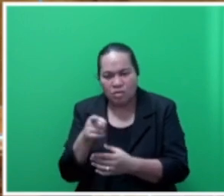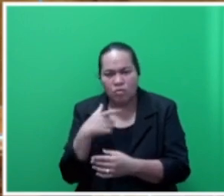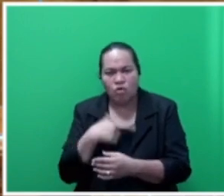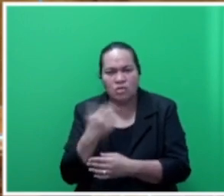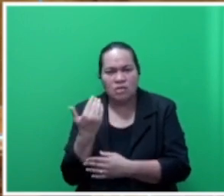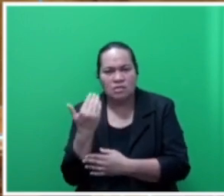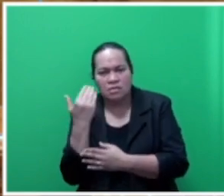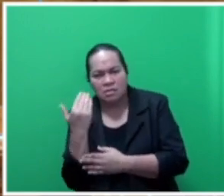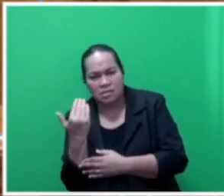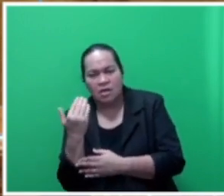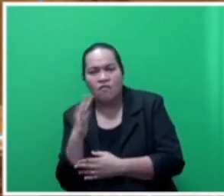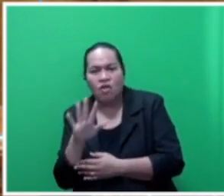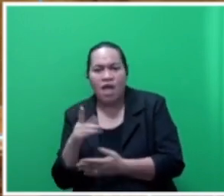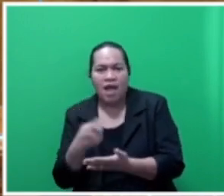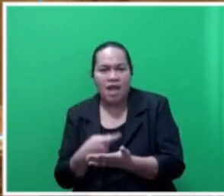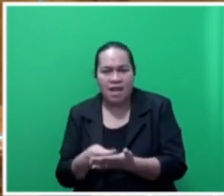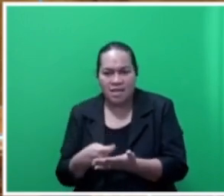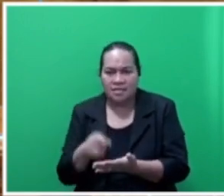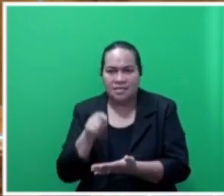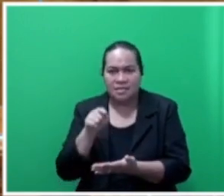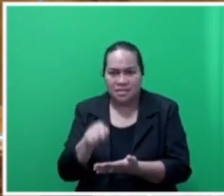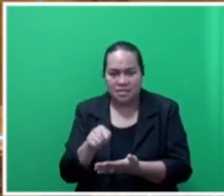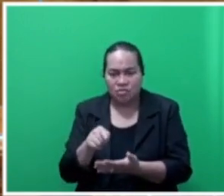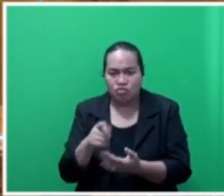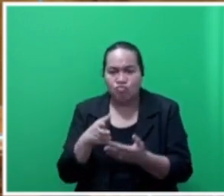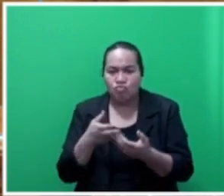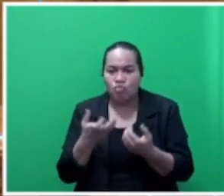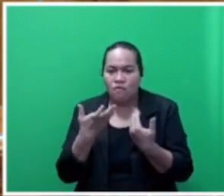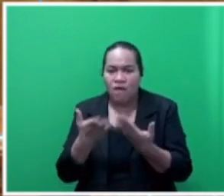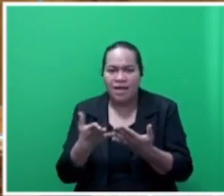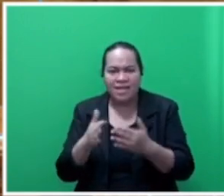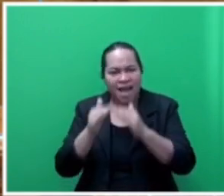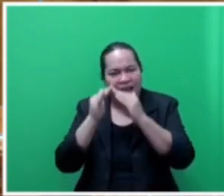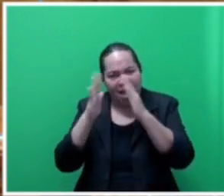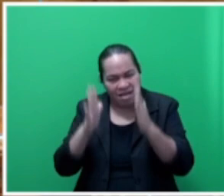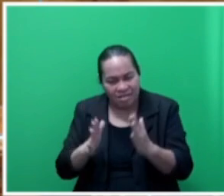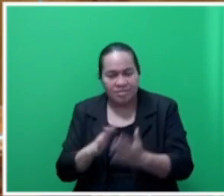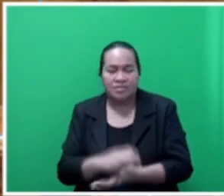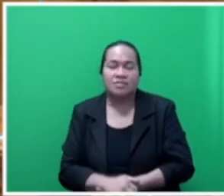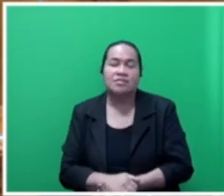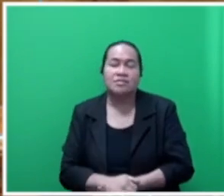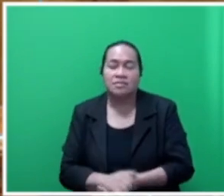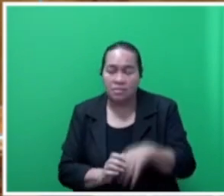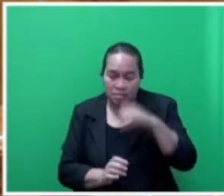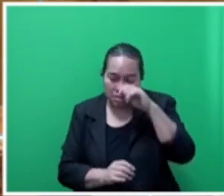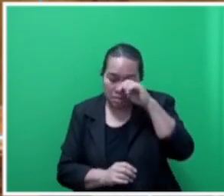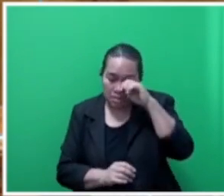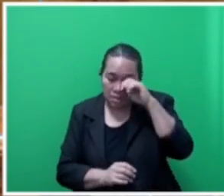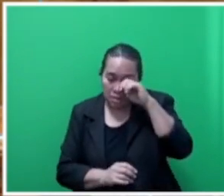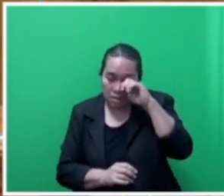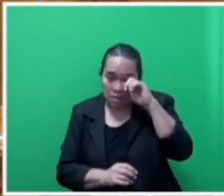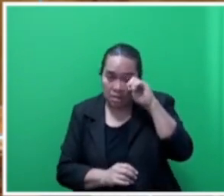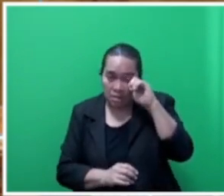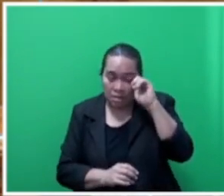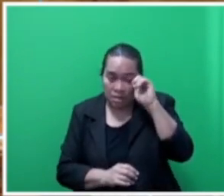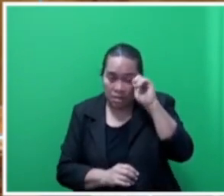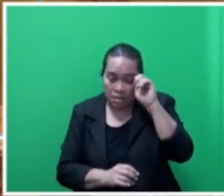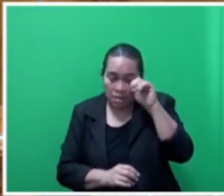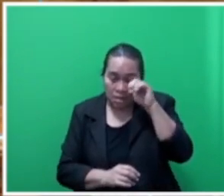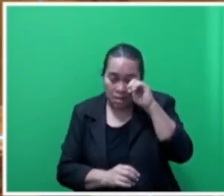their leaseholds to provide them shelter. But I hope they